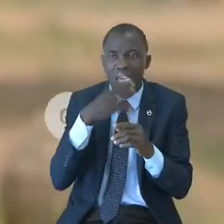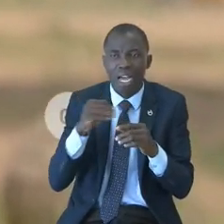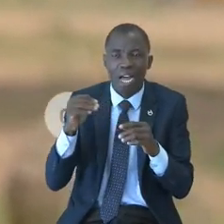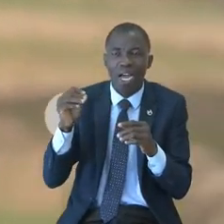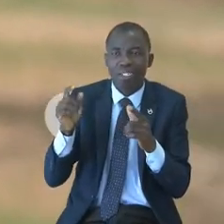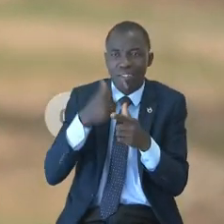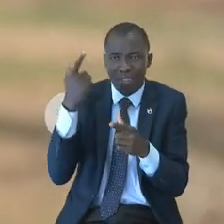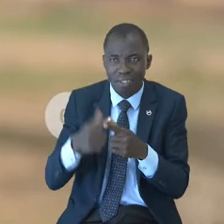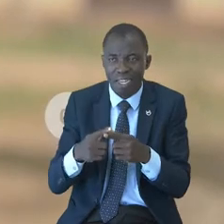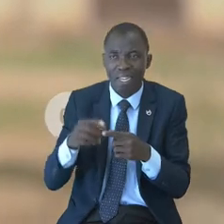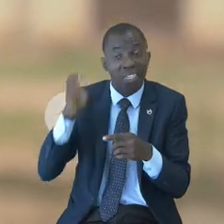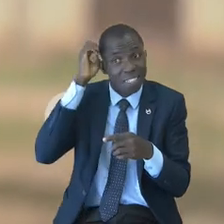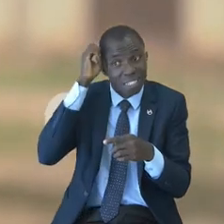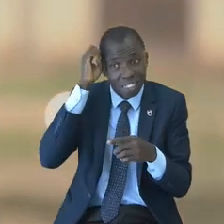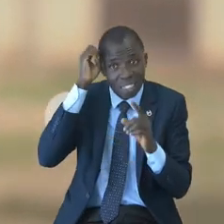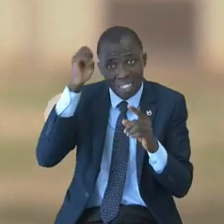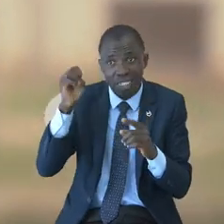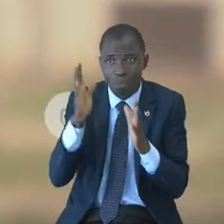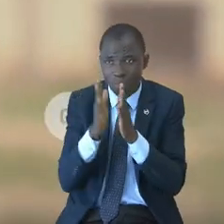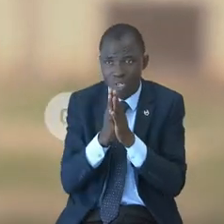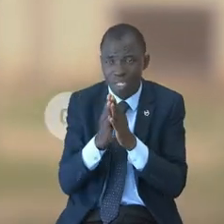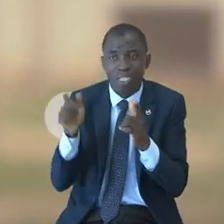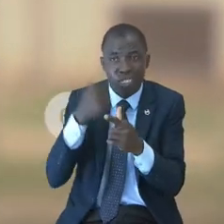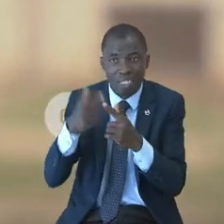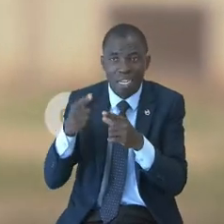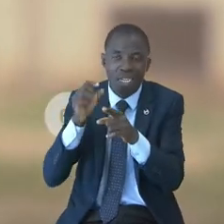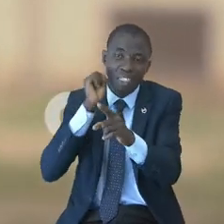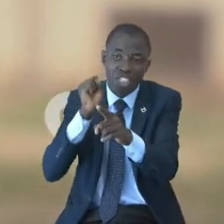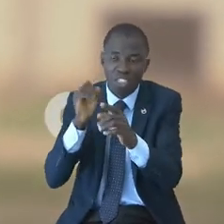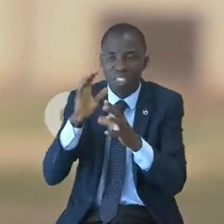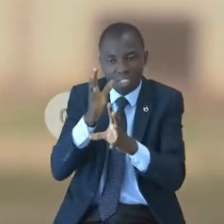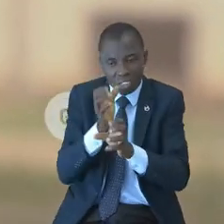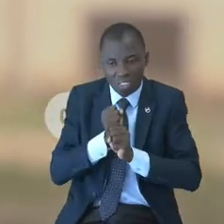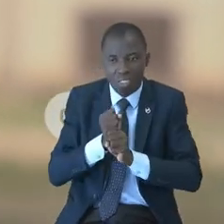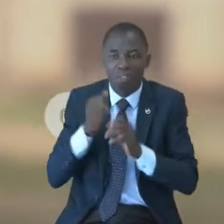yes, that one of leg is mine. And I claimed the promise. And after